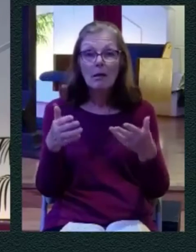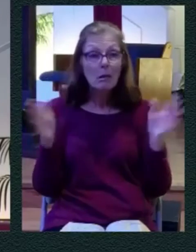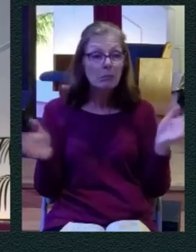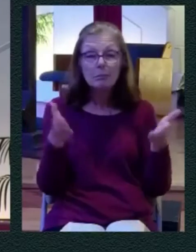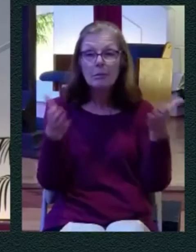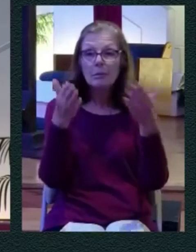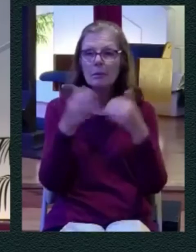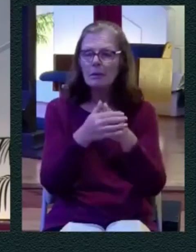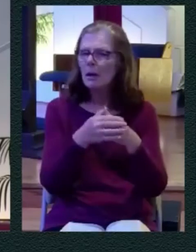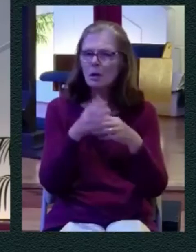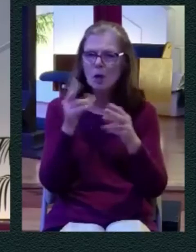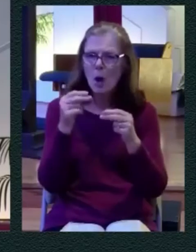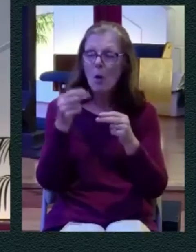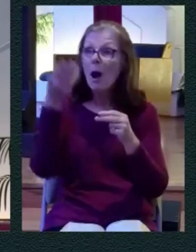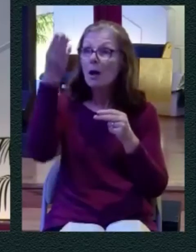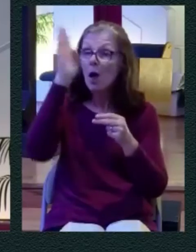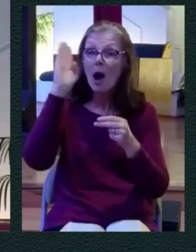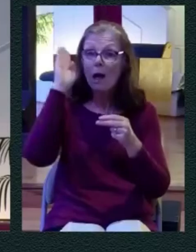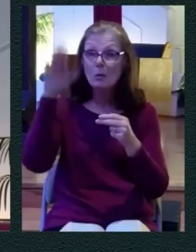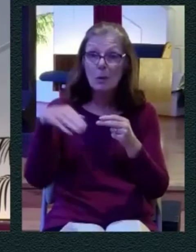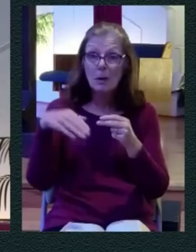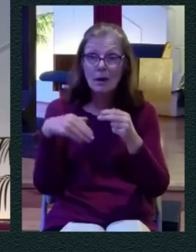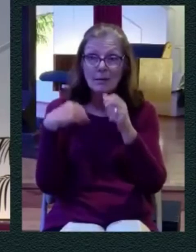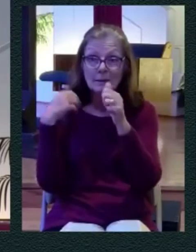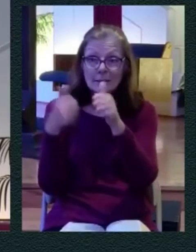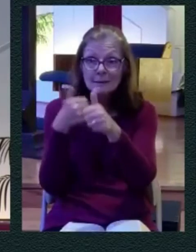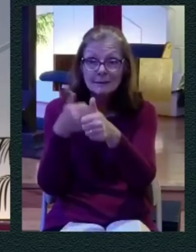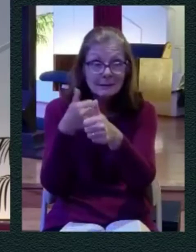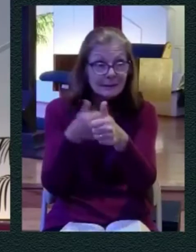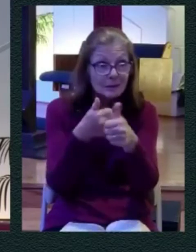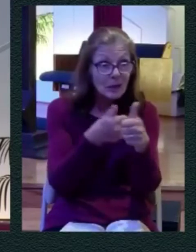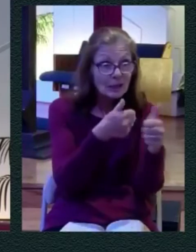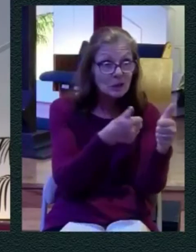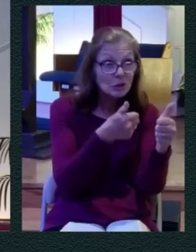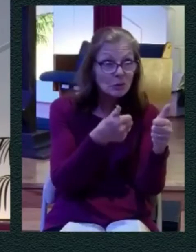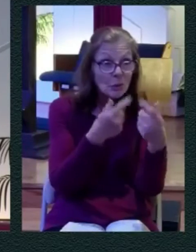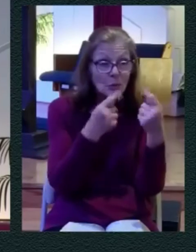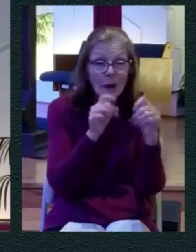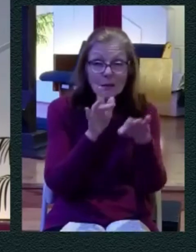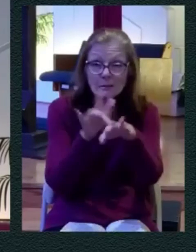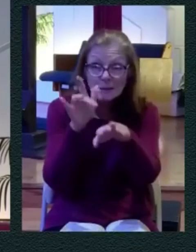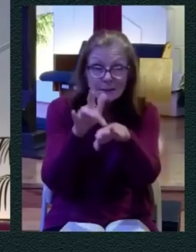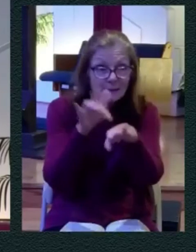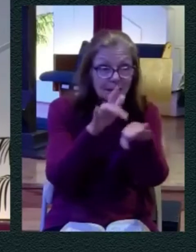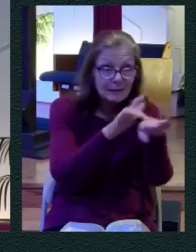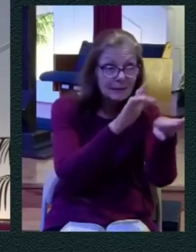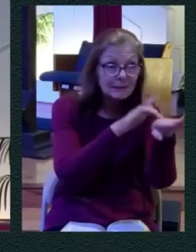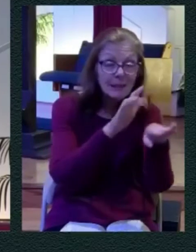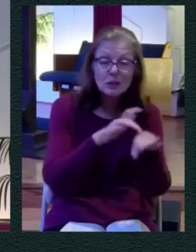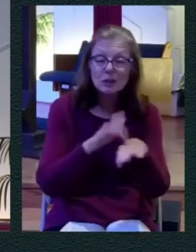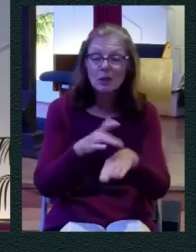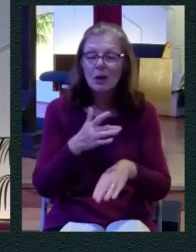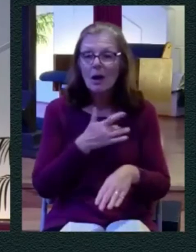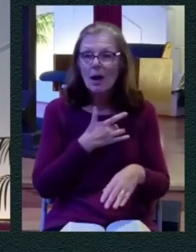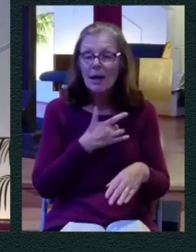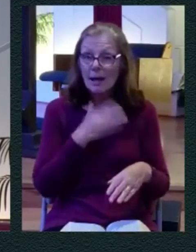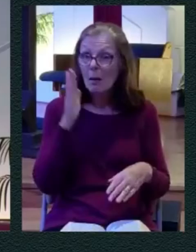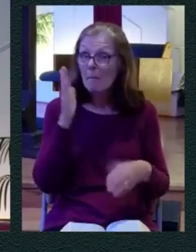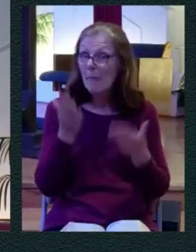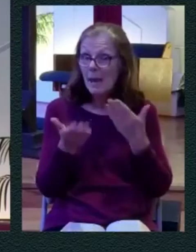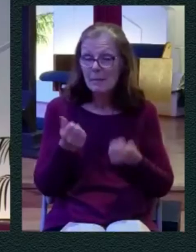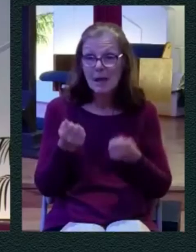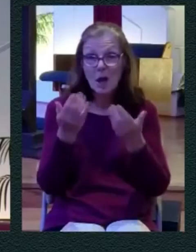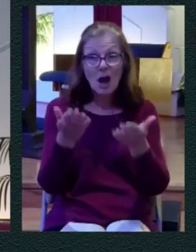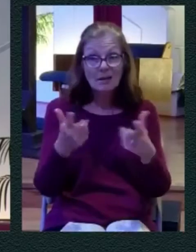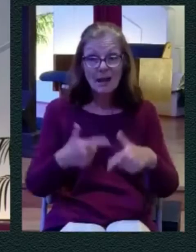pursue you. Because He loves you. He will make life hard for you because